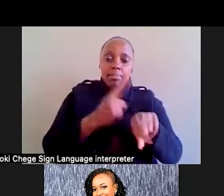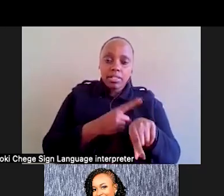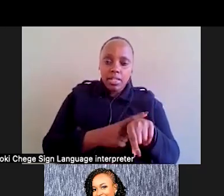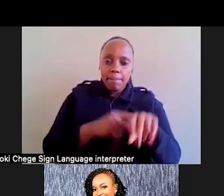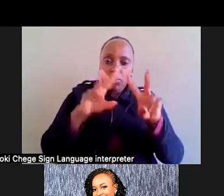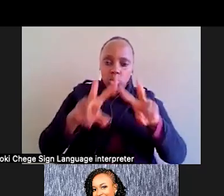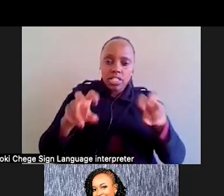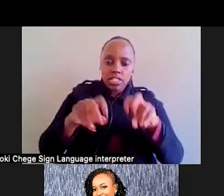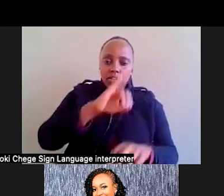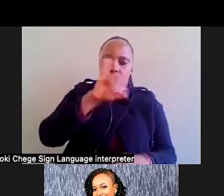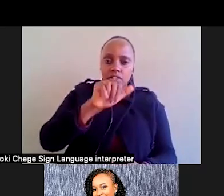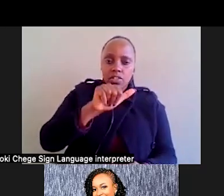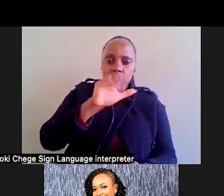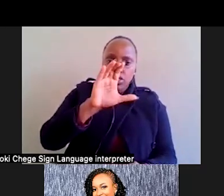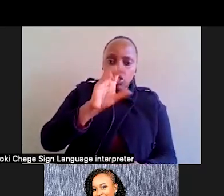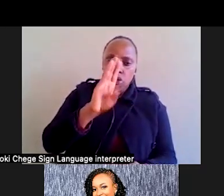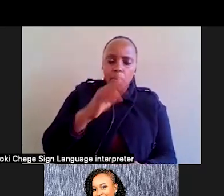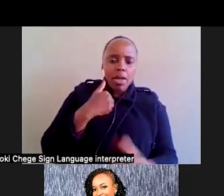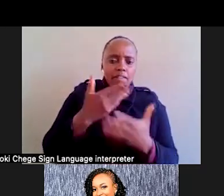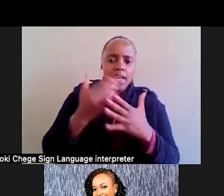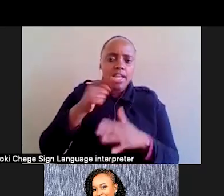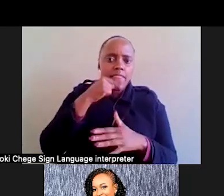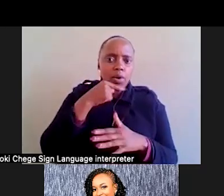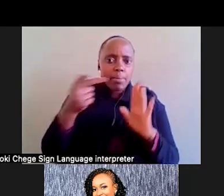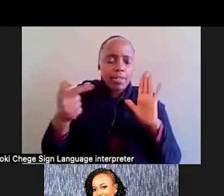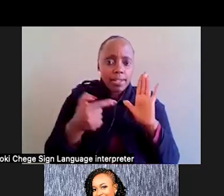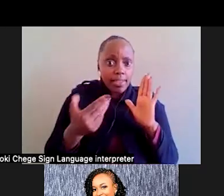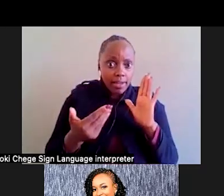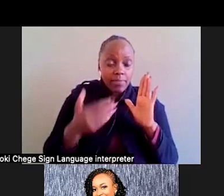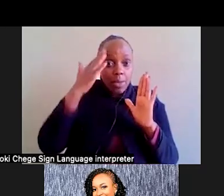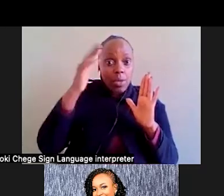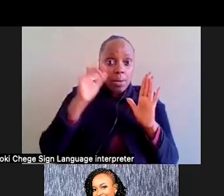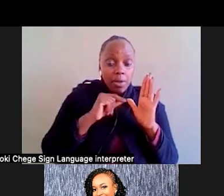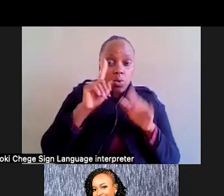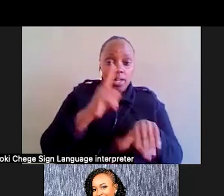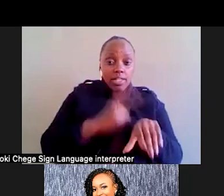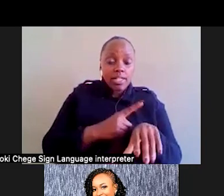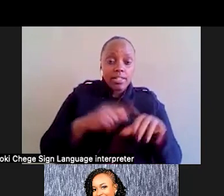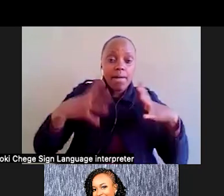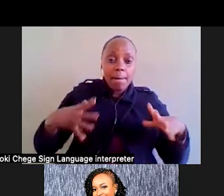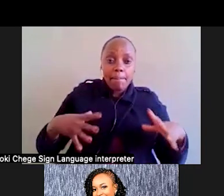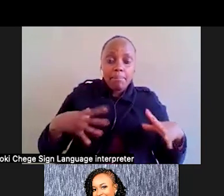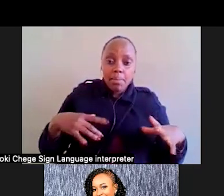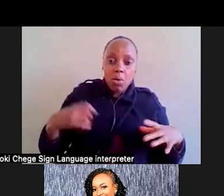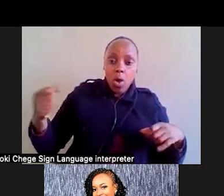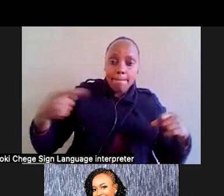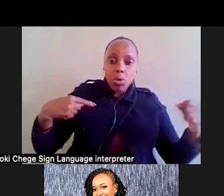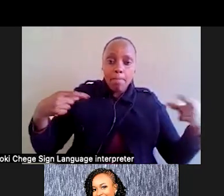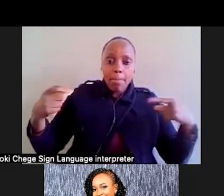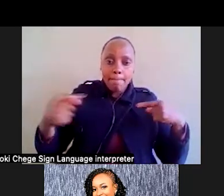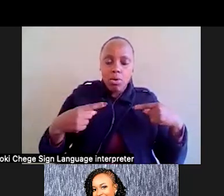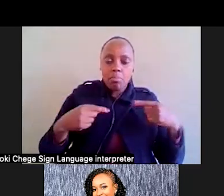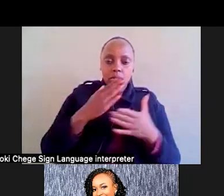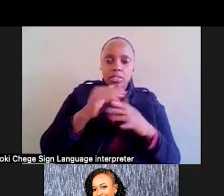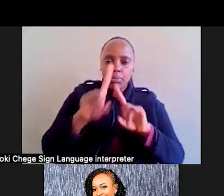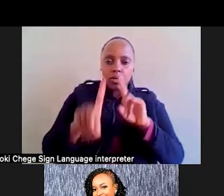check in. Jacob, do we have any in the comments section? I know at some point some people are throwing in some